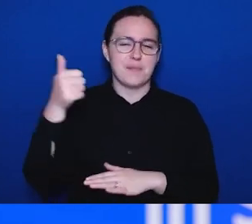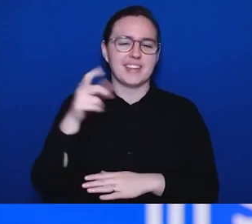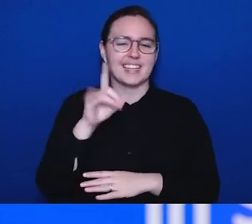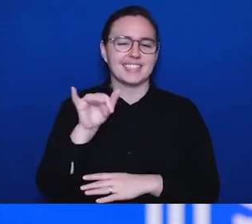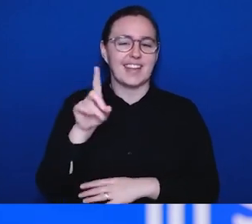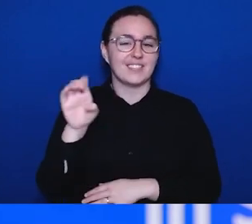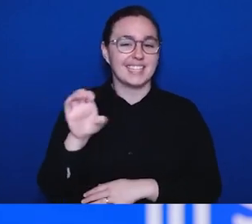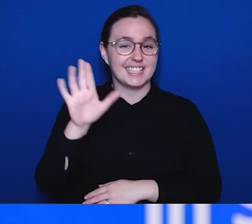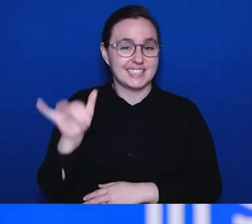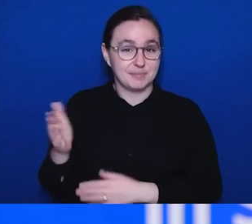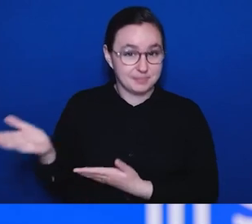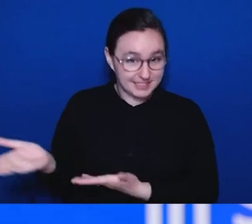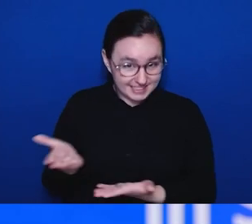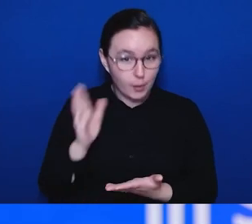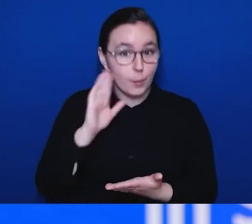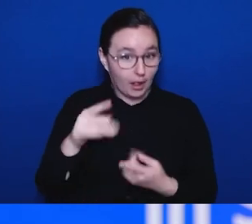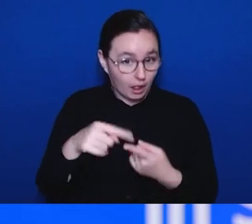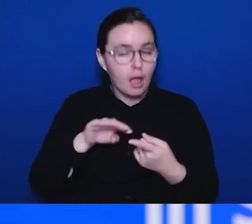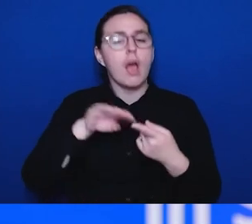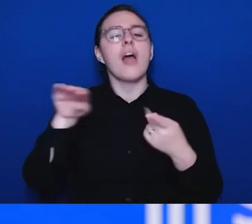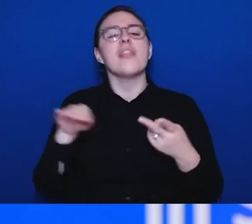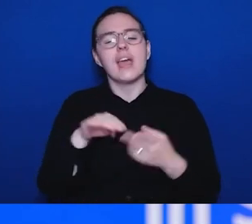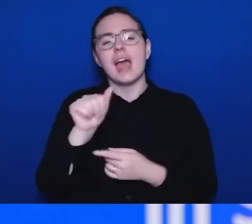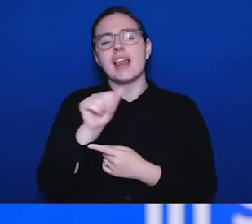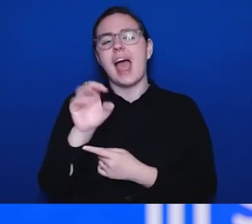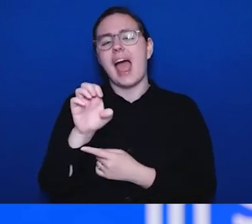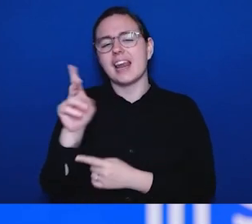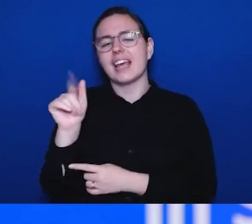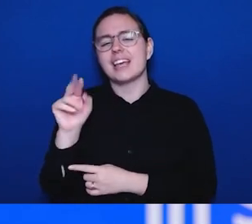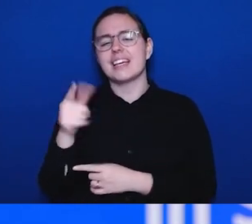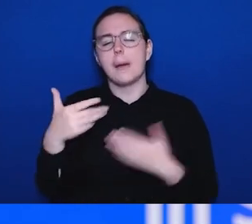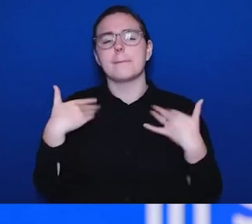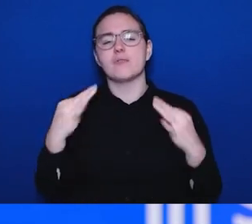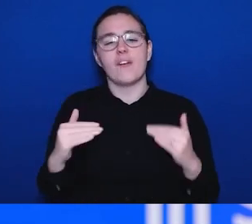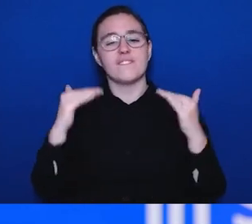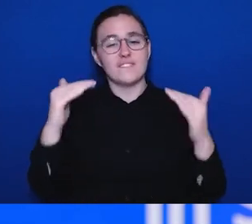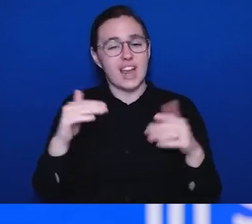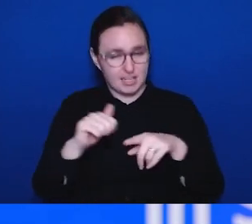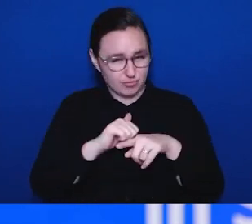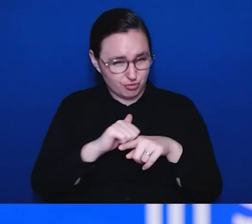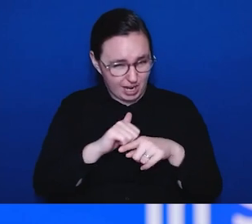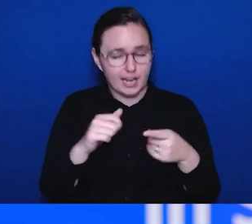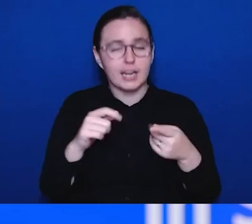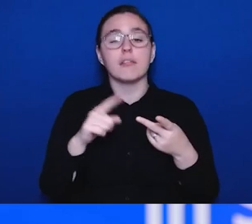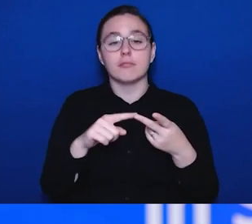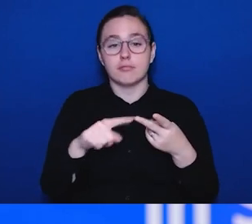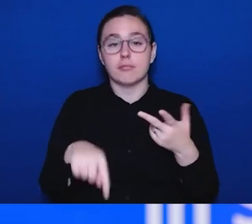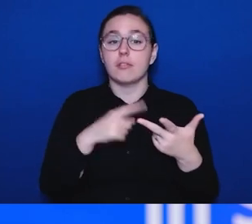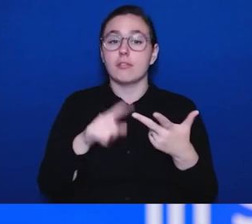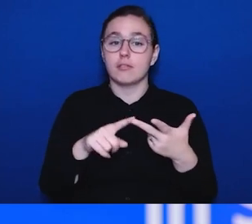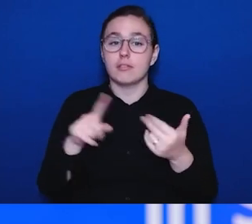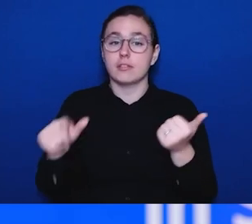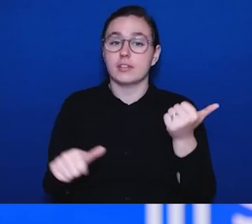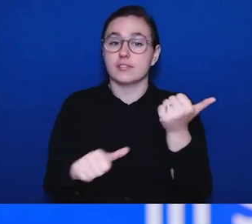And first will be Premier David Eby, Minister of Advanced Education and Skills Training, Ann Kang, SFU